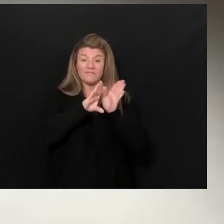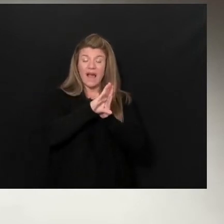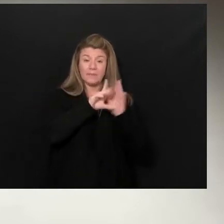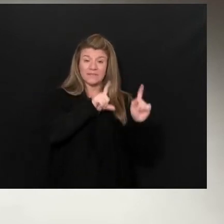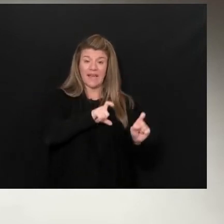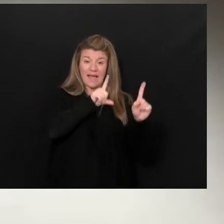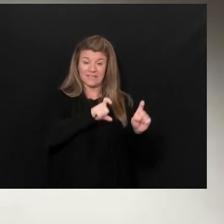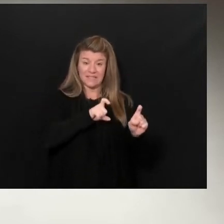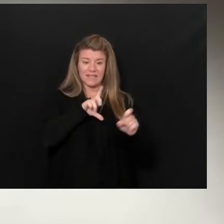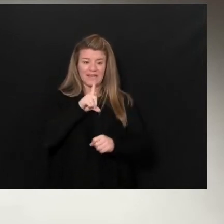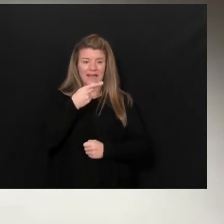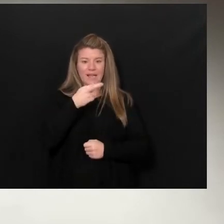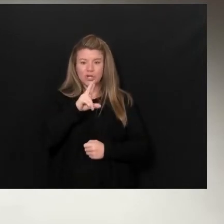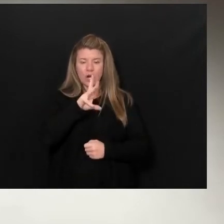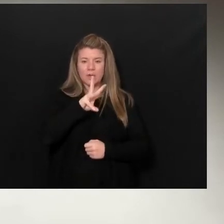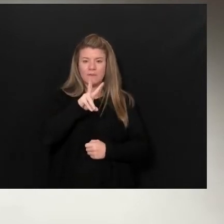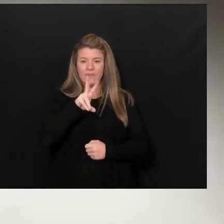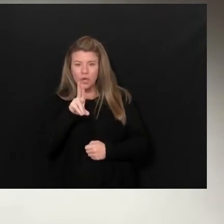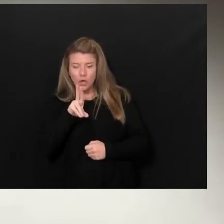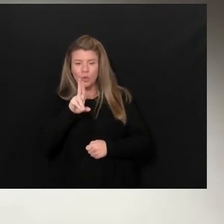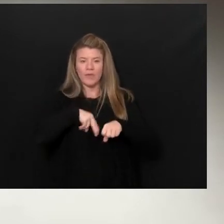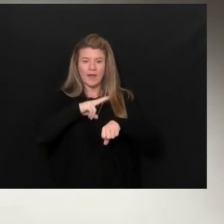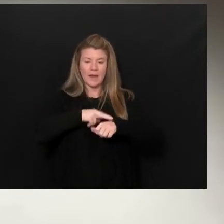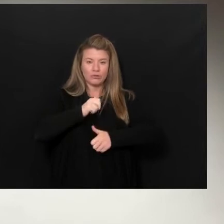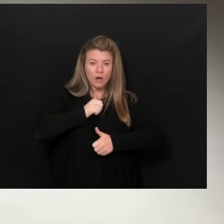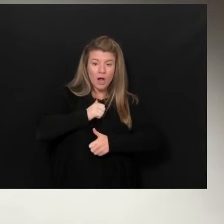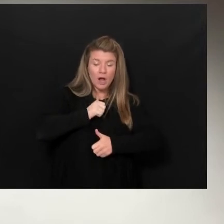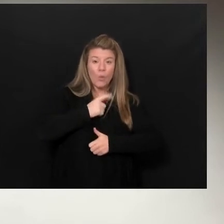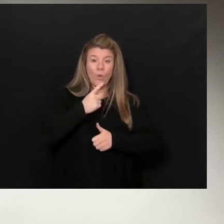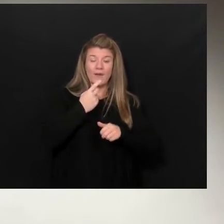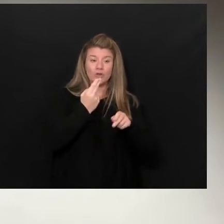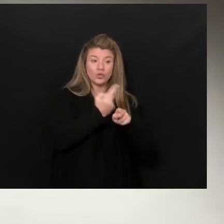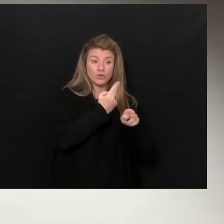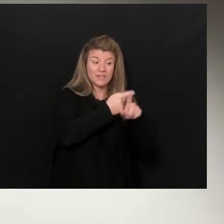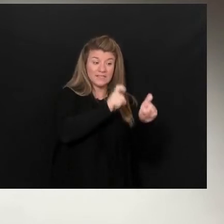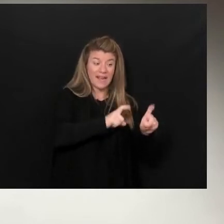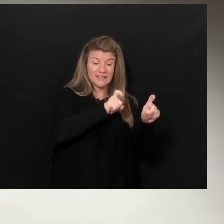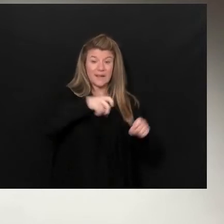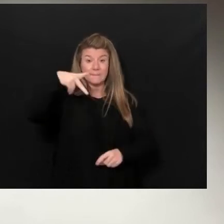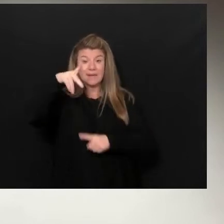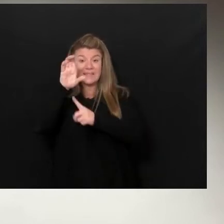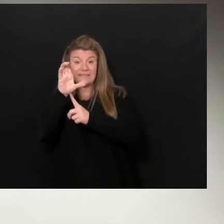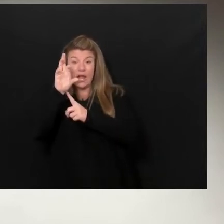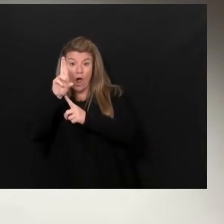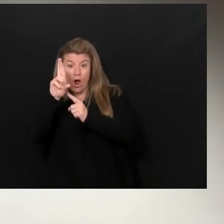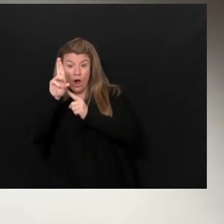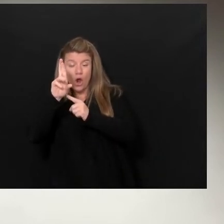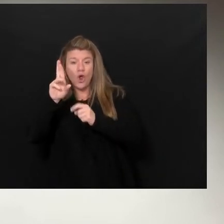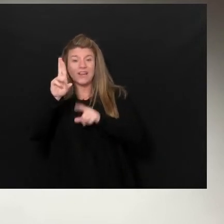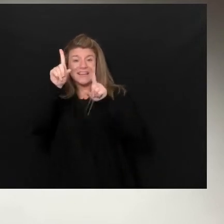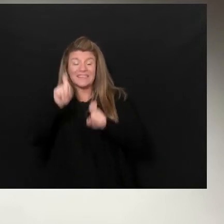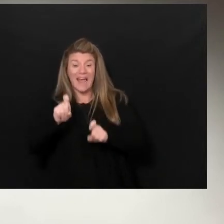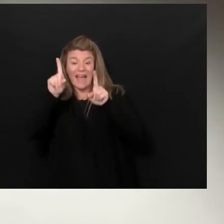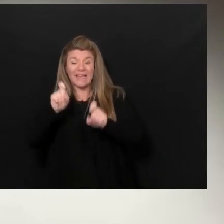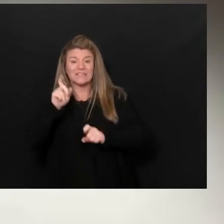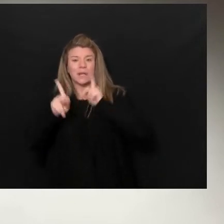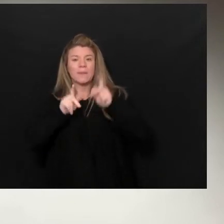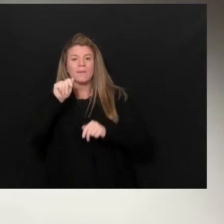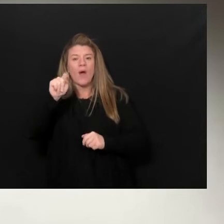the Guard, West Virginia University, the PCR test, to test residents at the